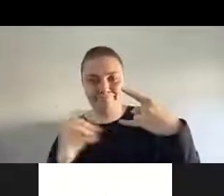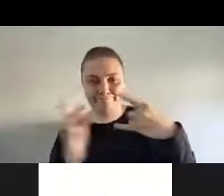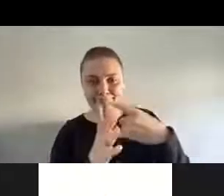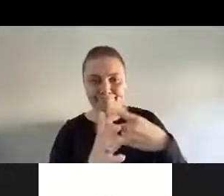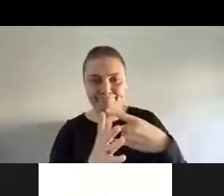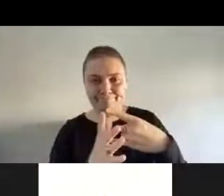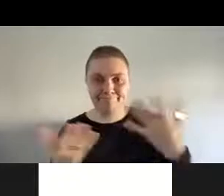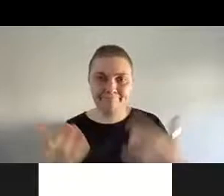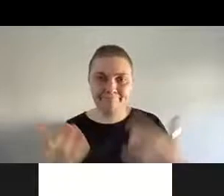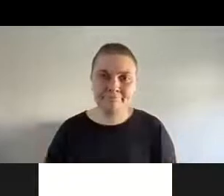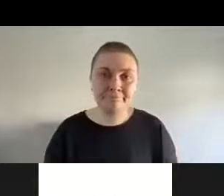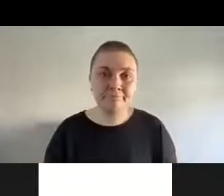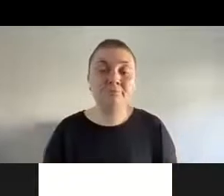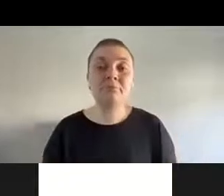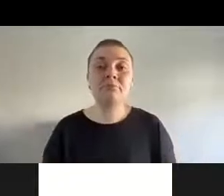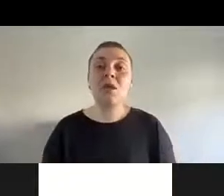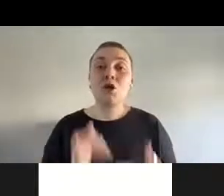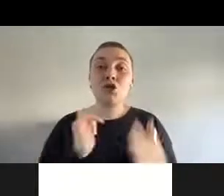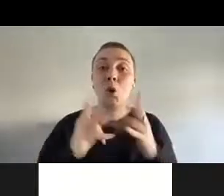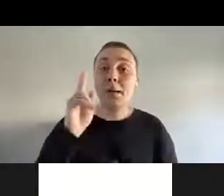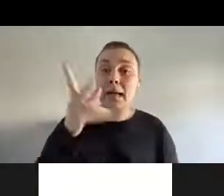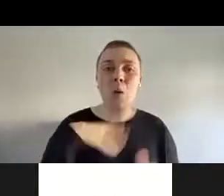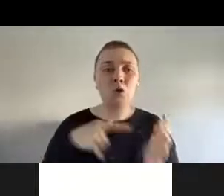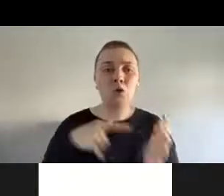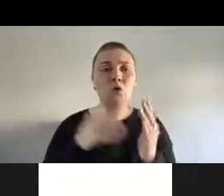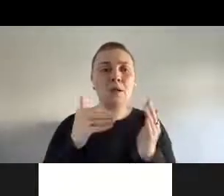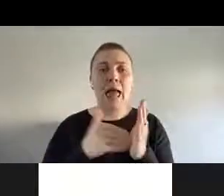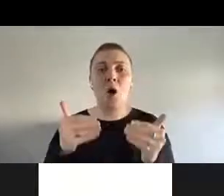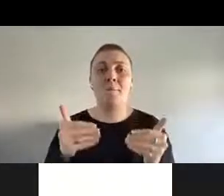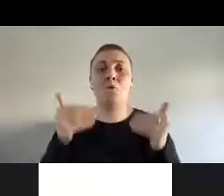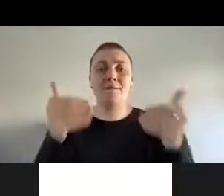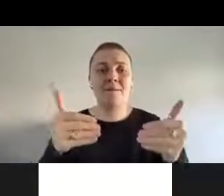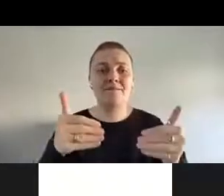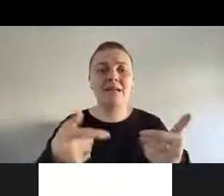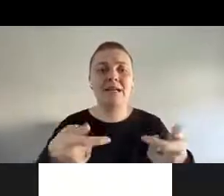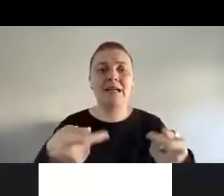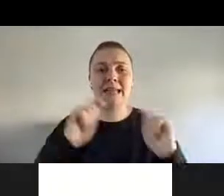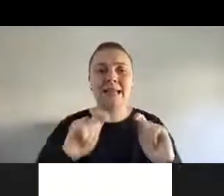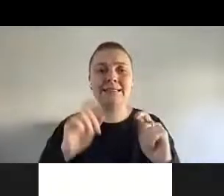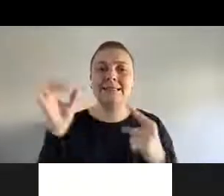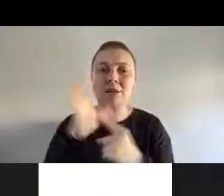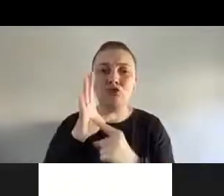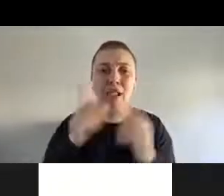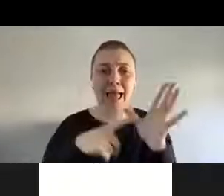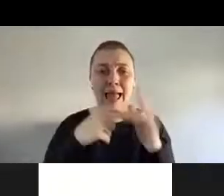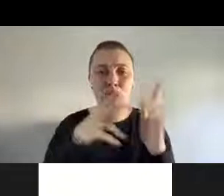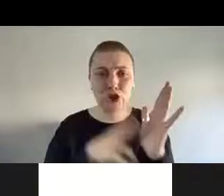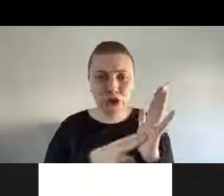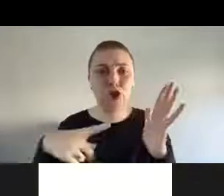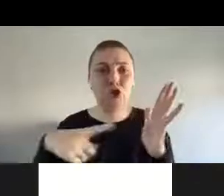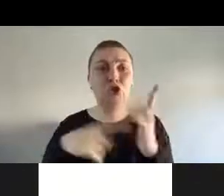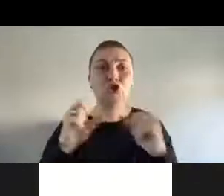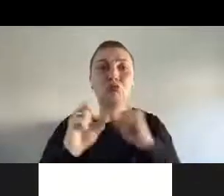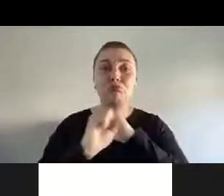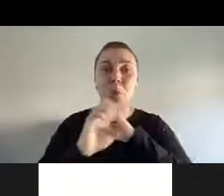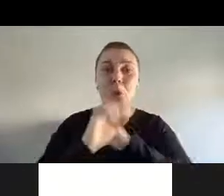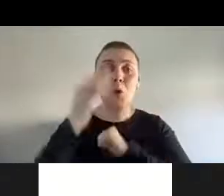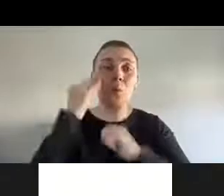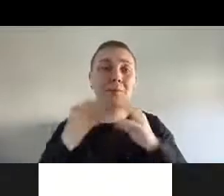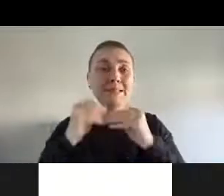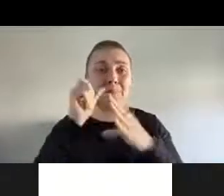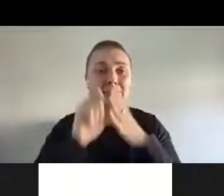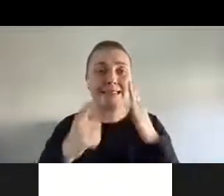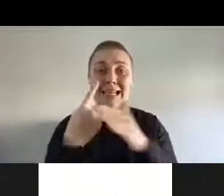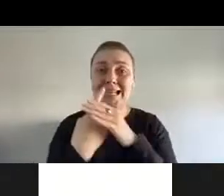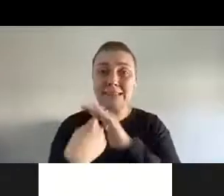Yeah. And so I'd like to move on to the next essential action, which is to promote women with